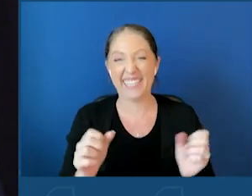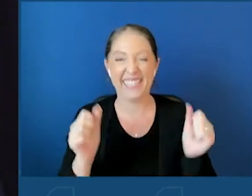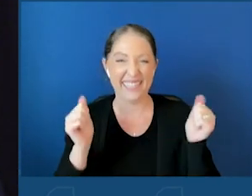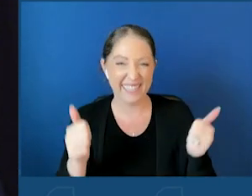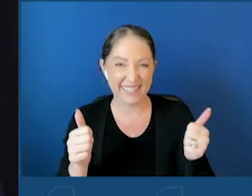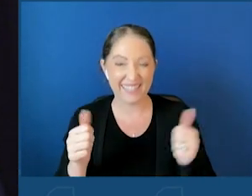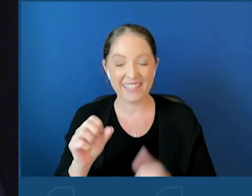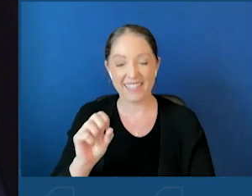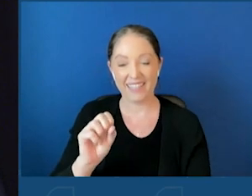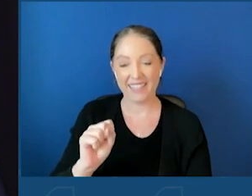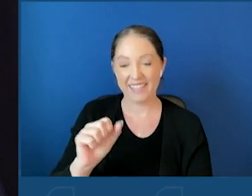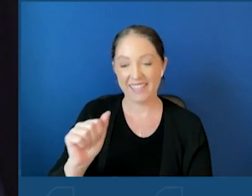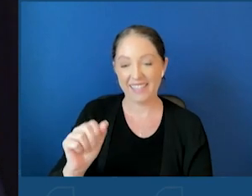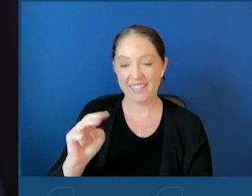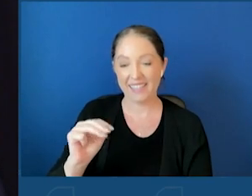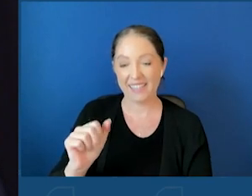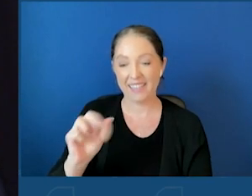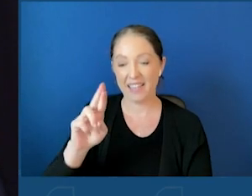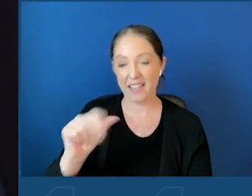Brooke.